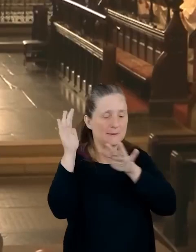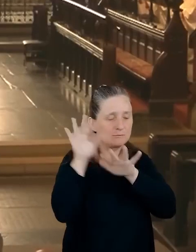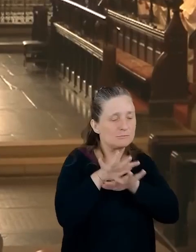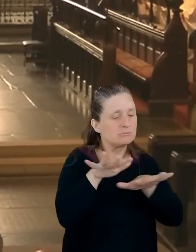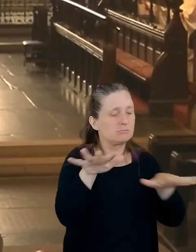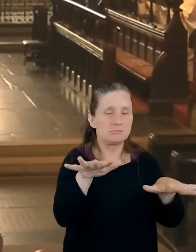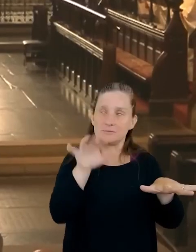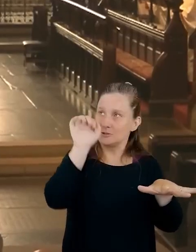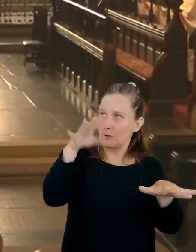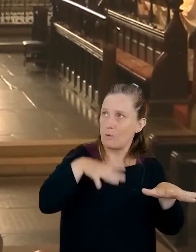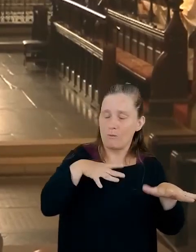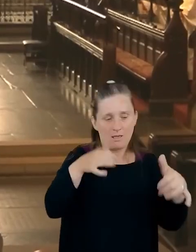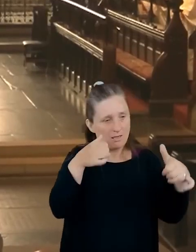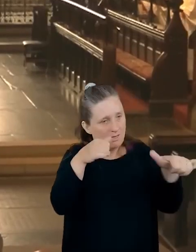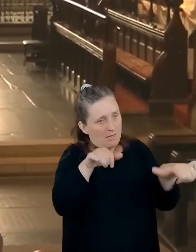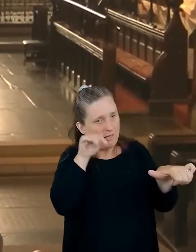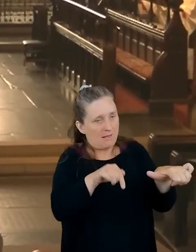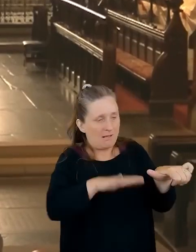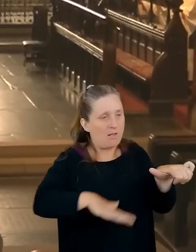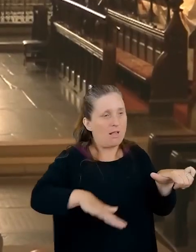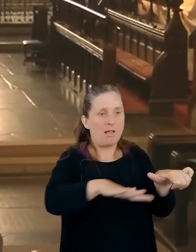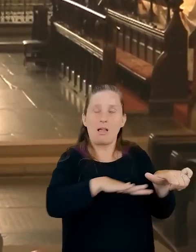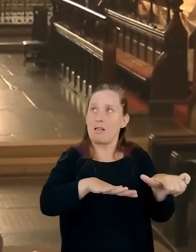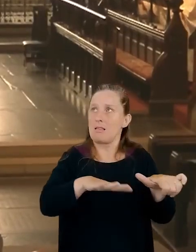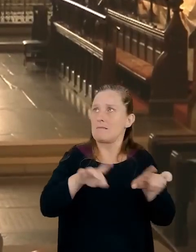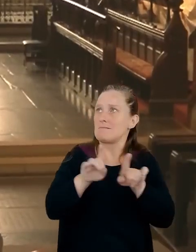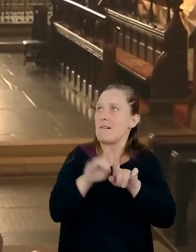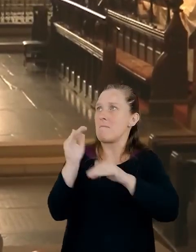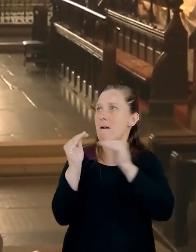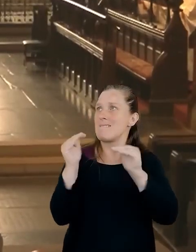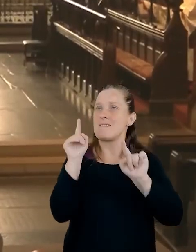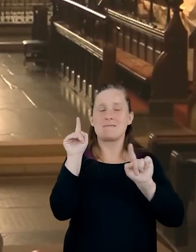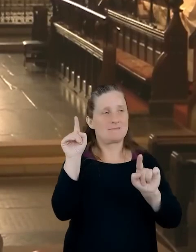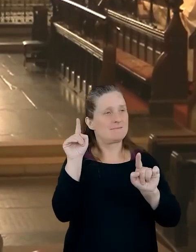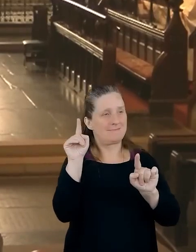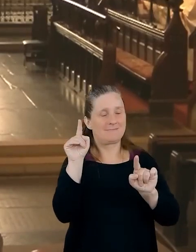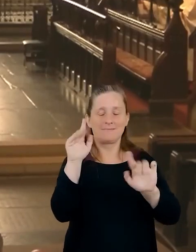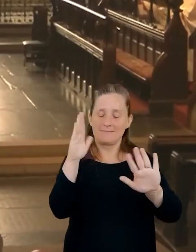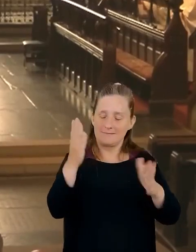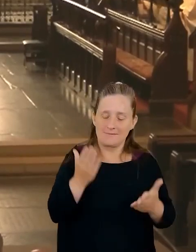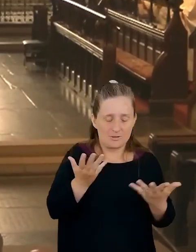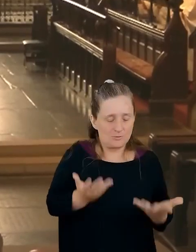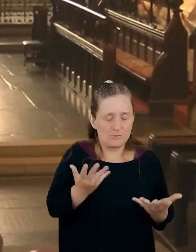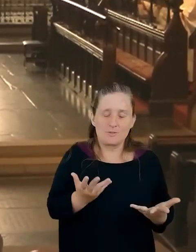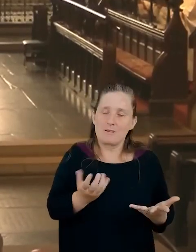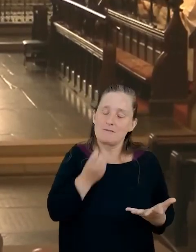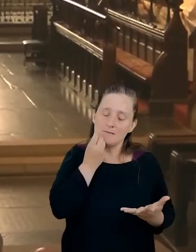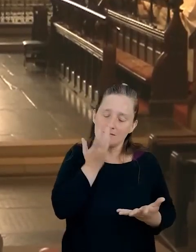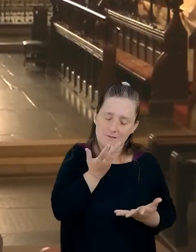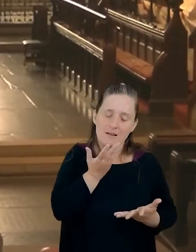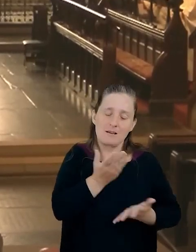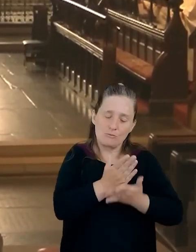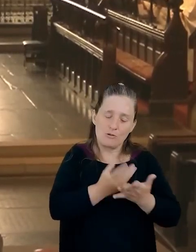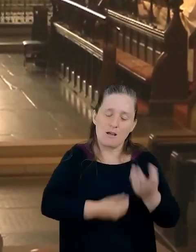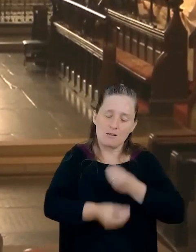kingdom come, thy will be done, on earth as it is in heaven. Give us this day our